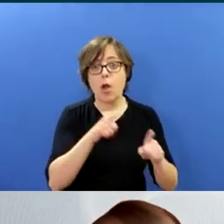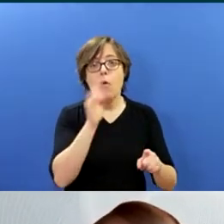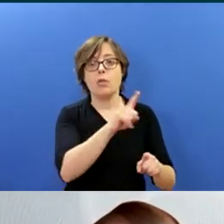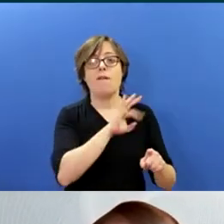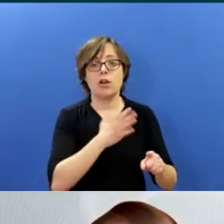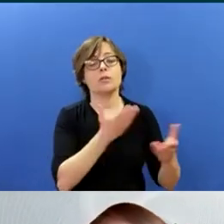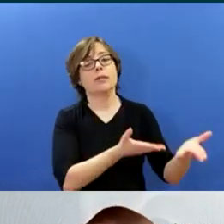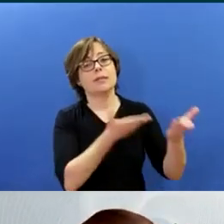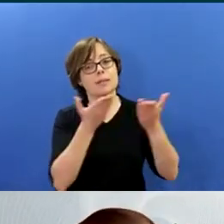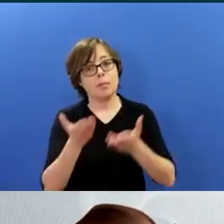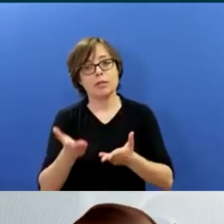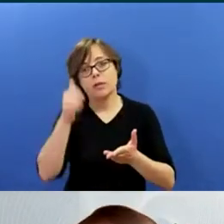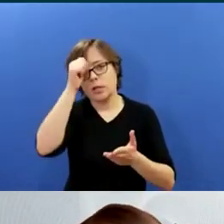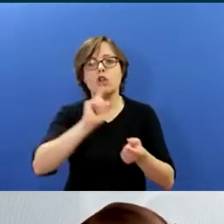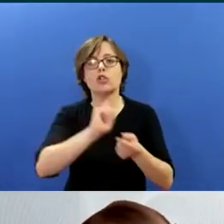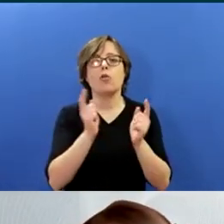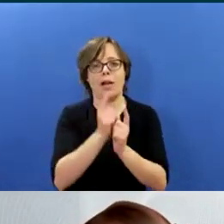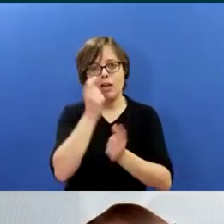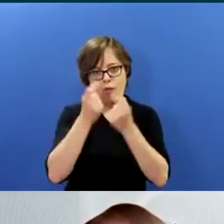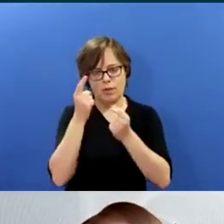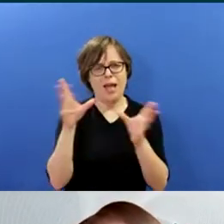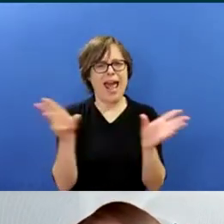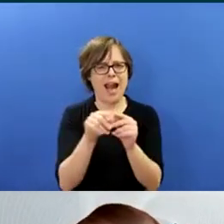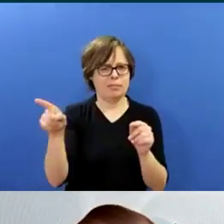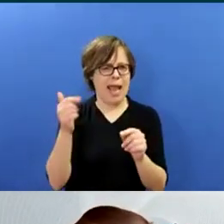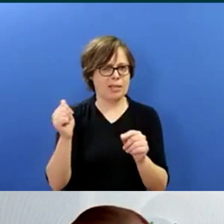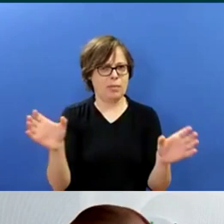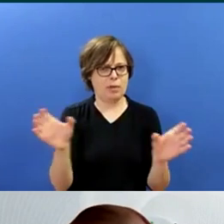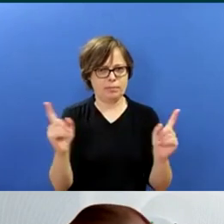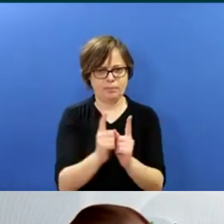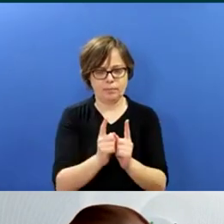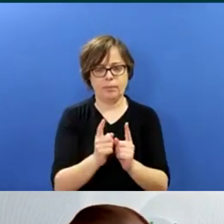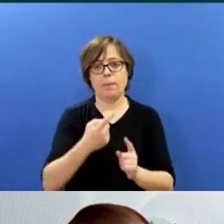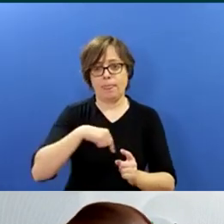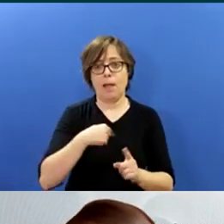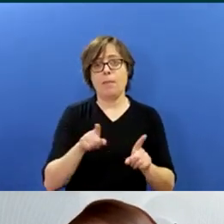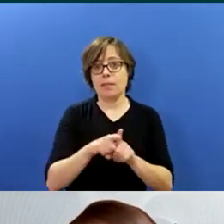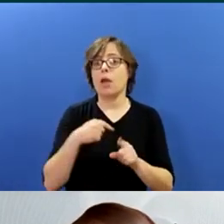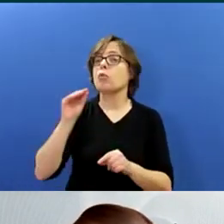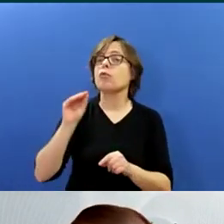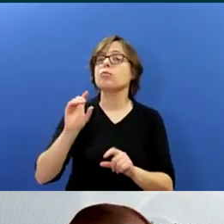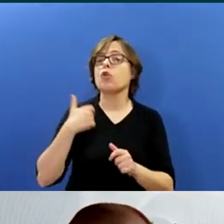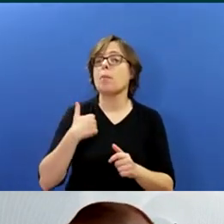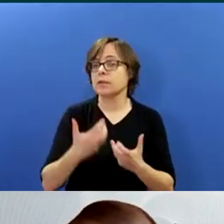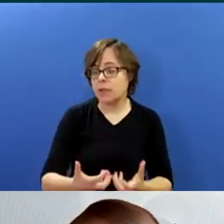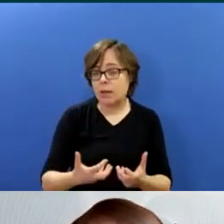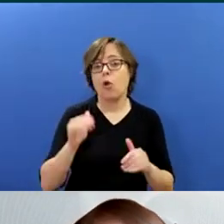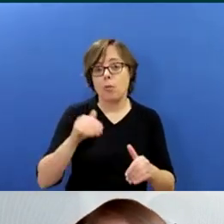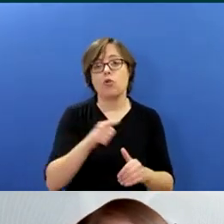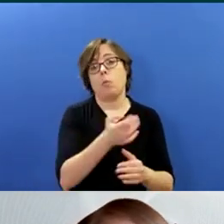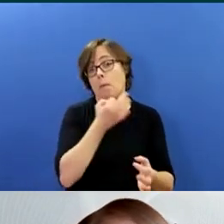them. They explained what they expected from us, and they could ask questions and then register for the speed dating